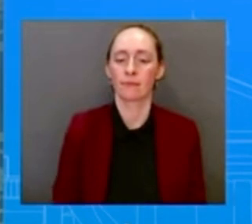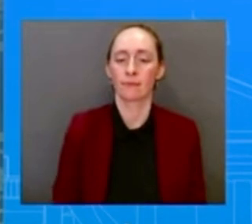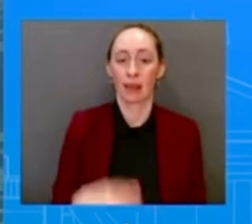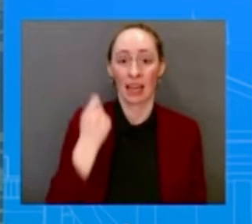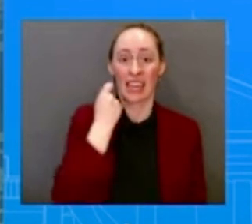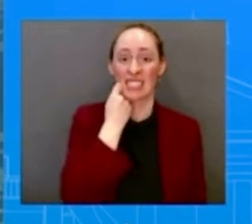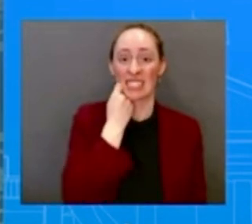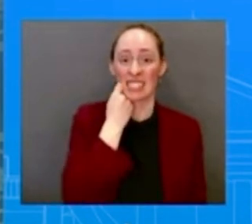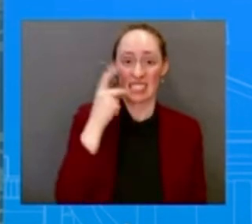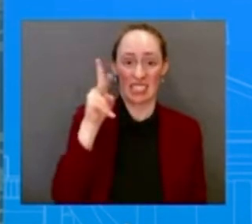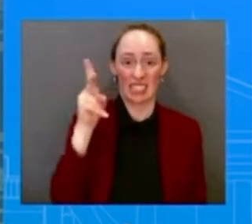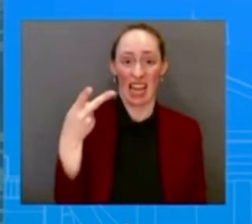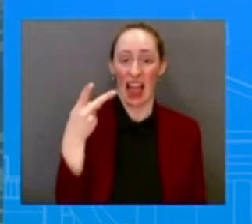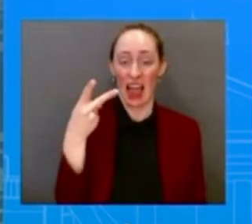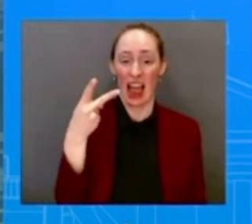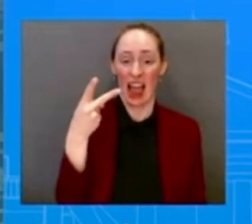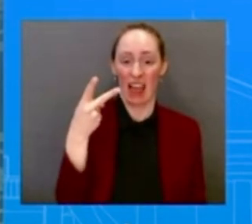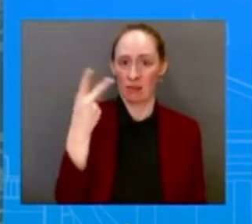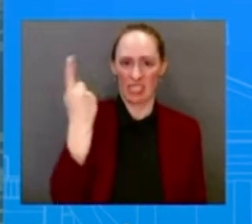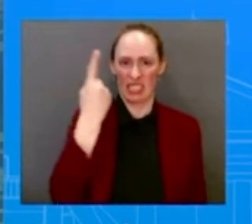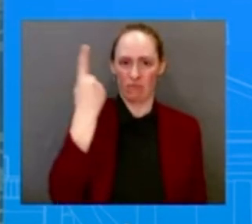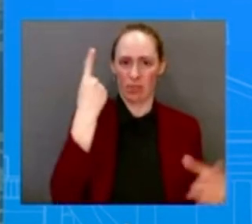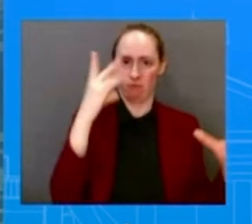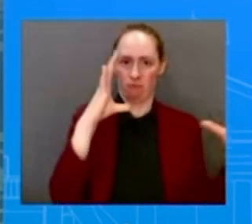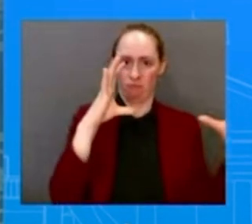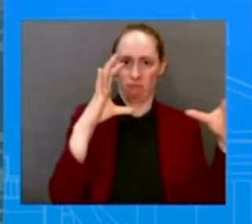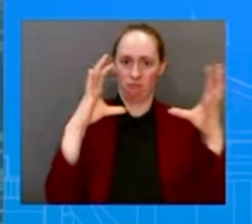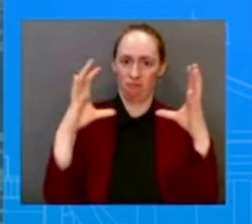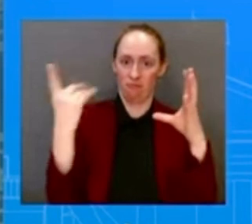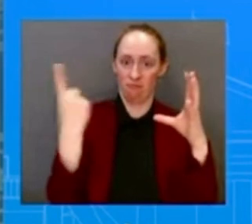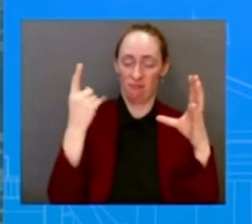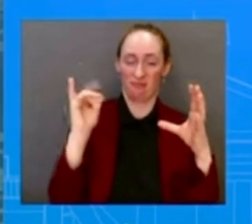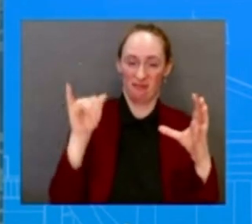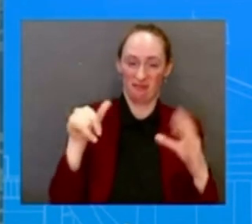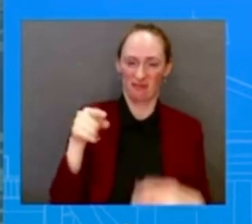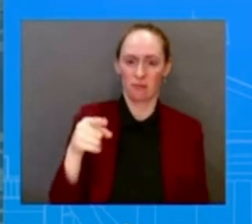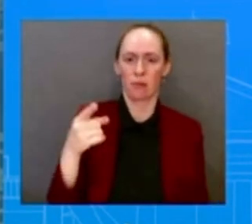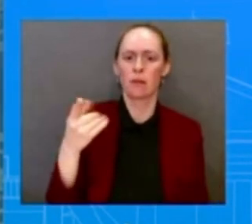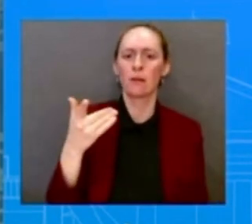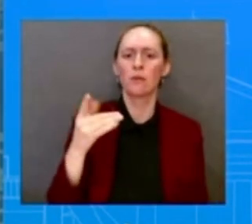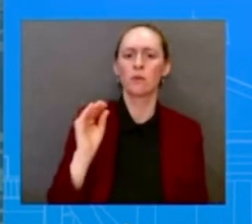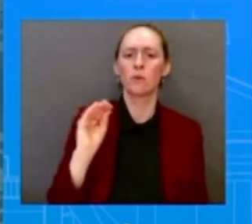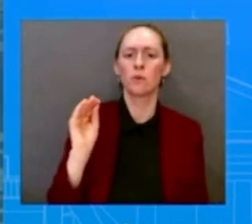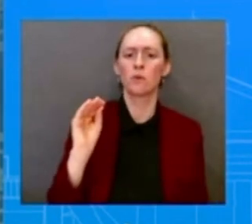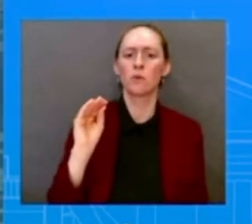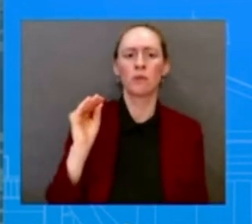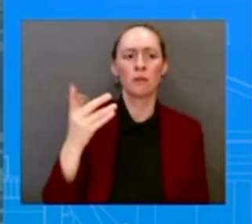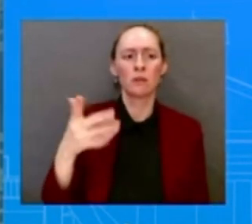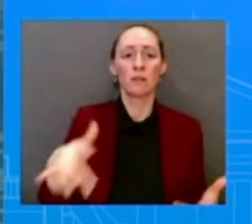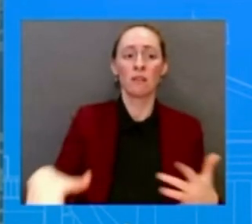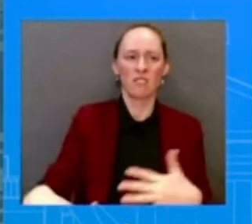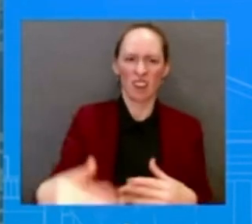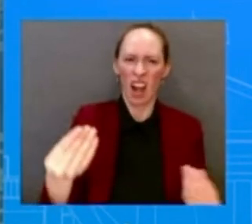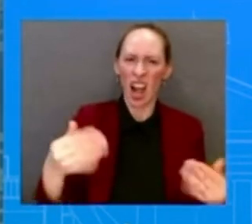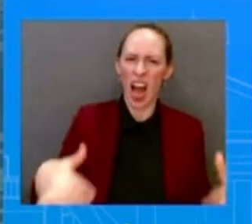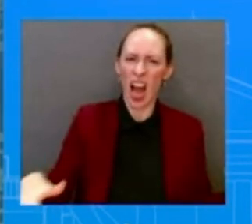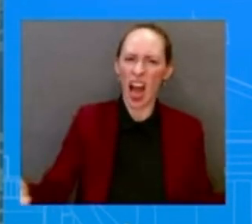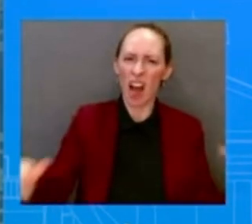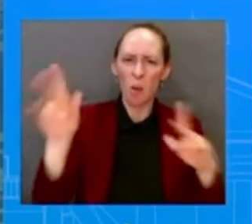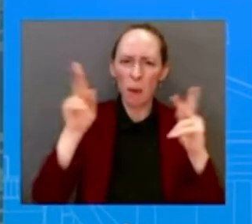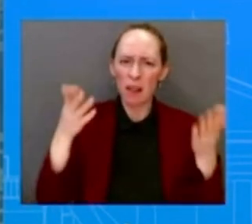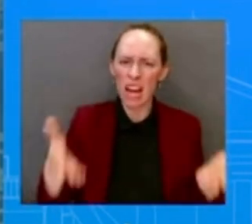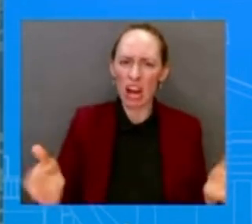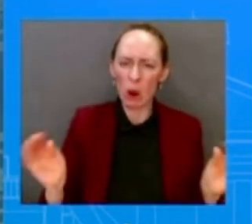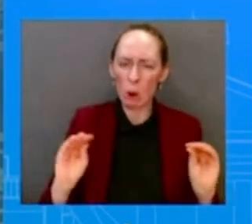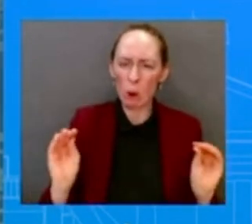down, as we did the last one. But a completely different size, and the debris field